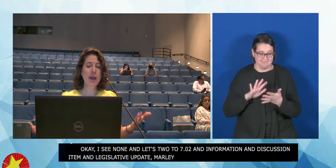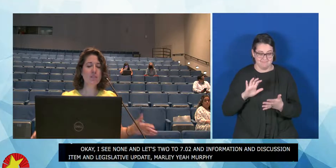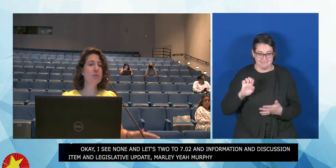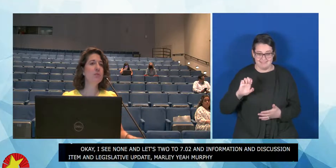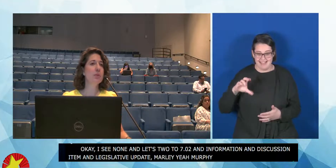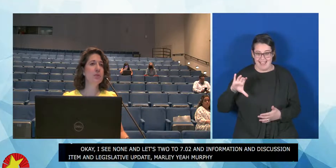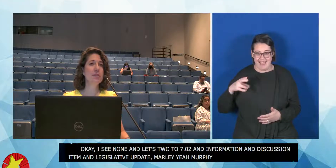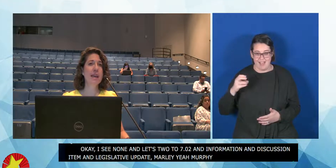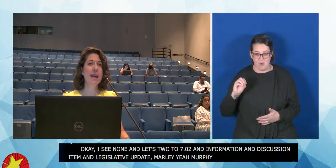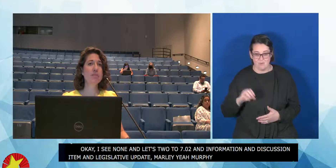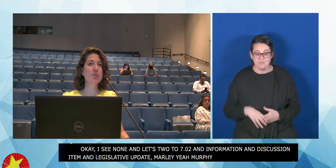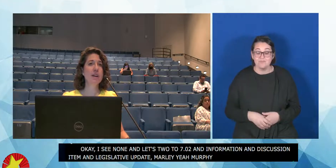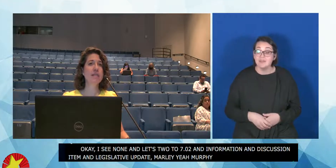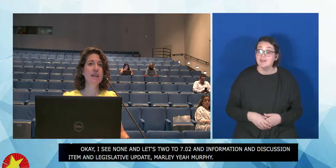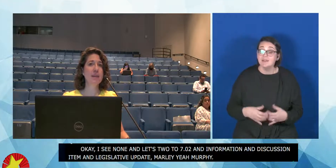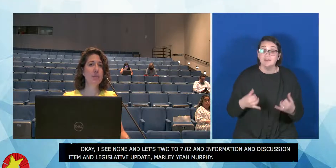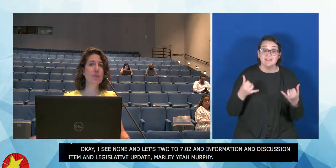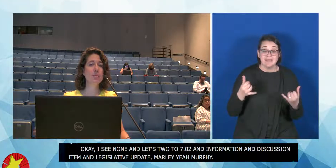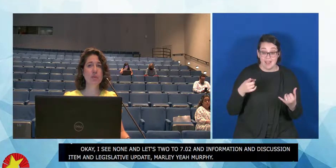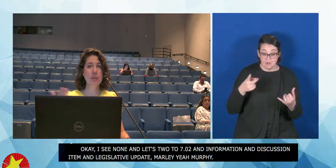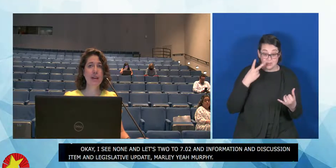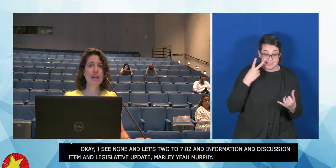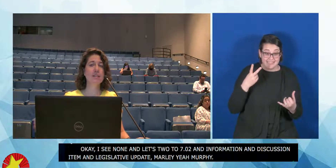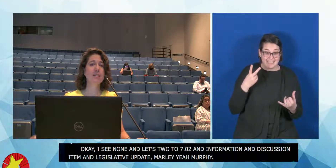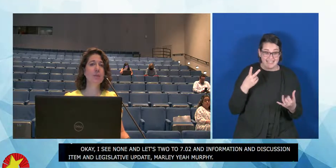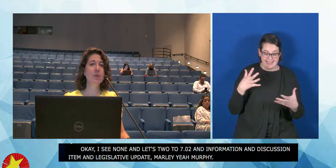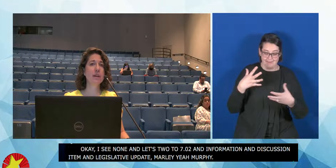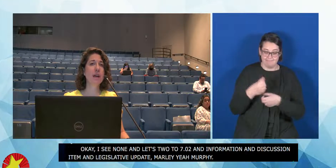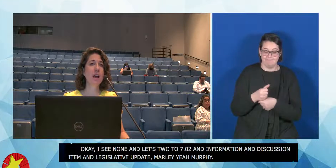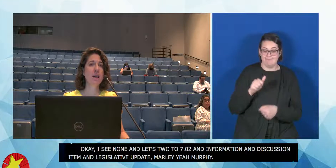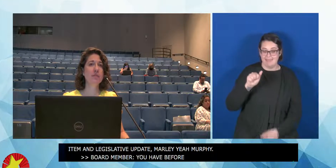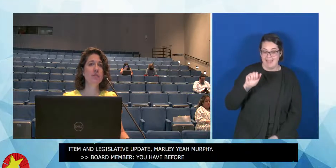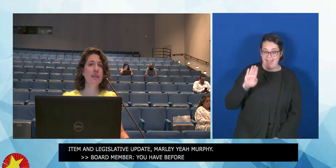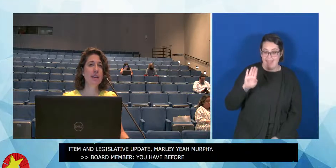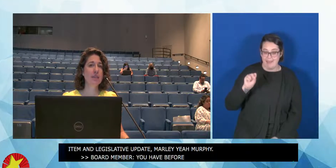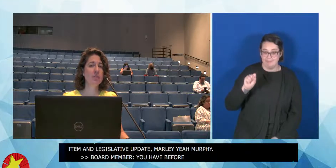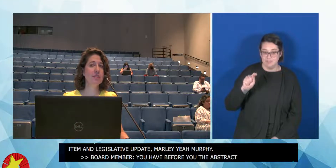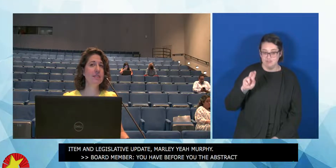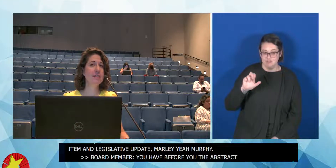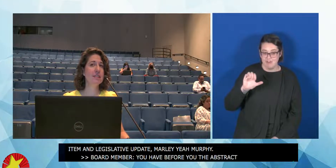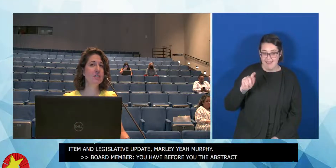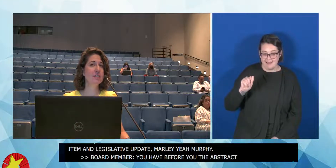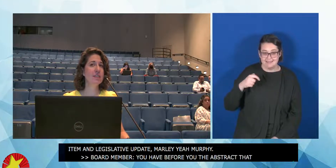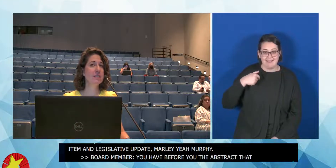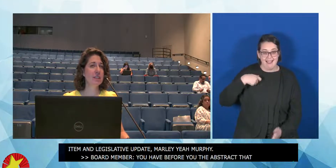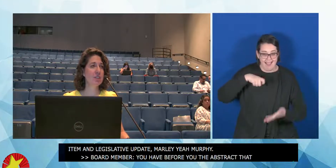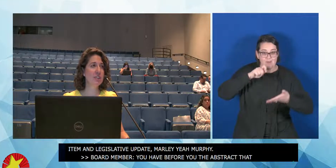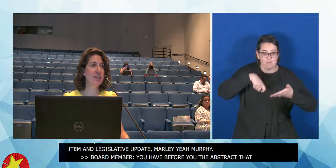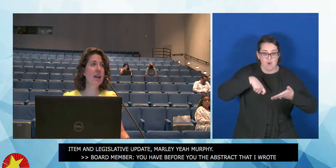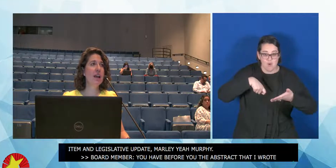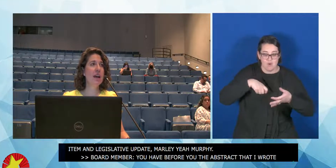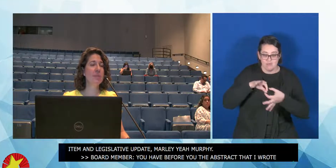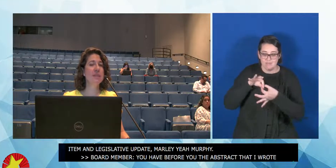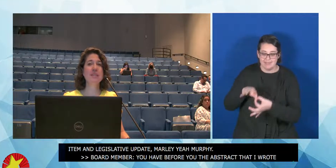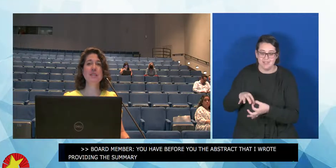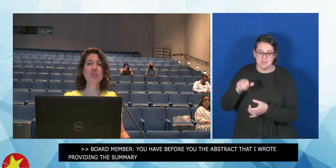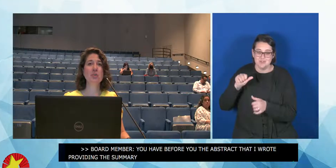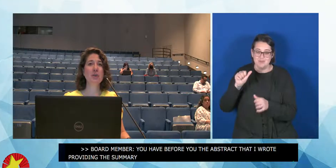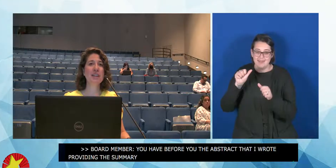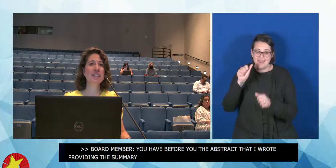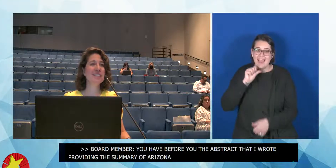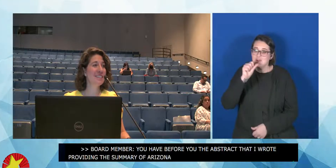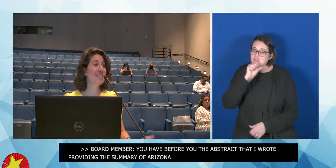You have before you the abstract that I wrote providing a summary of the Arizona State Legislative Session.